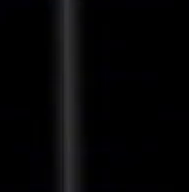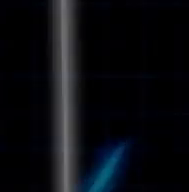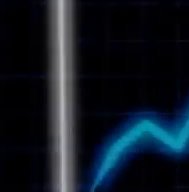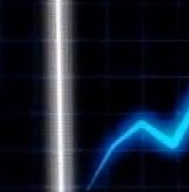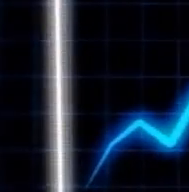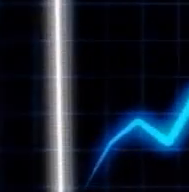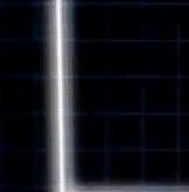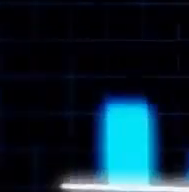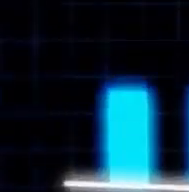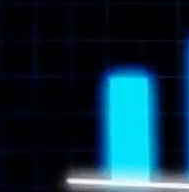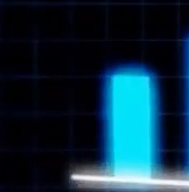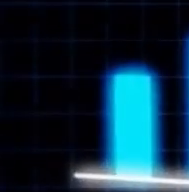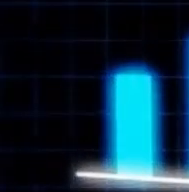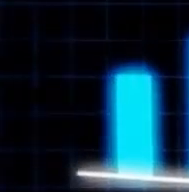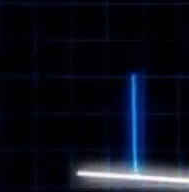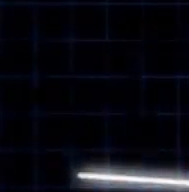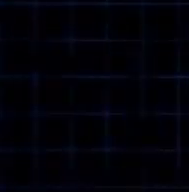ibiti.